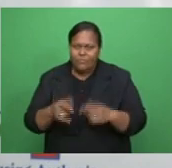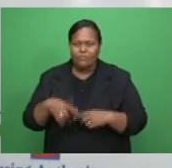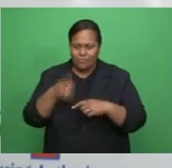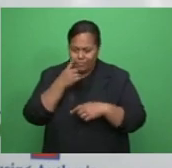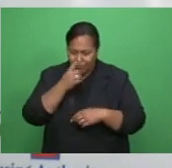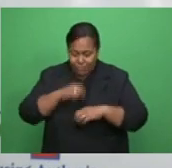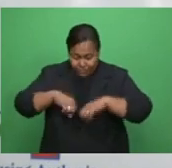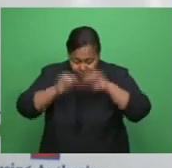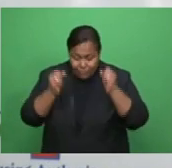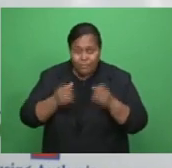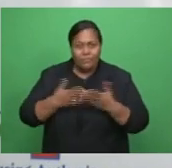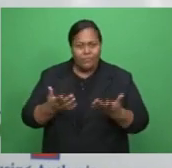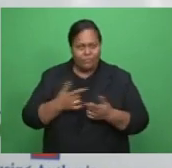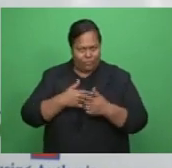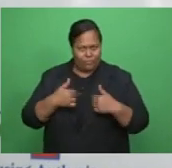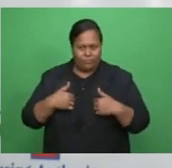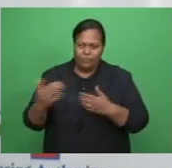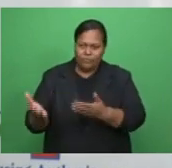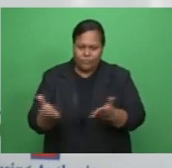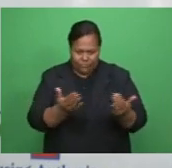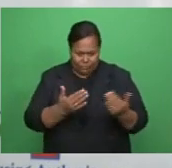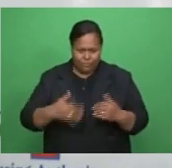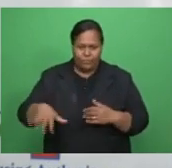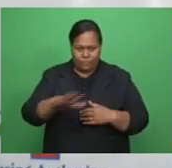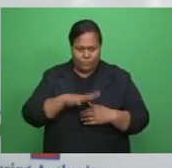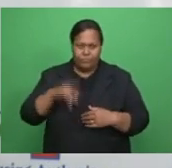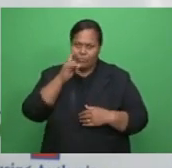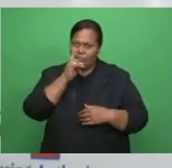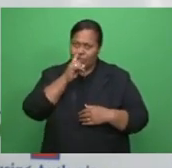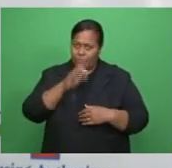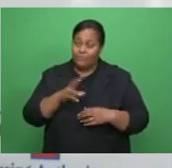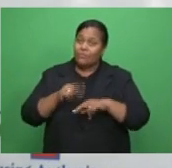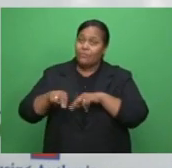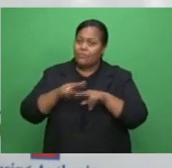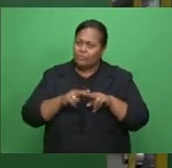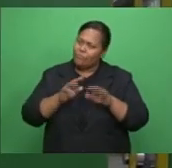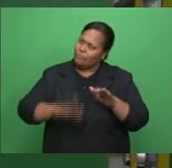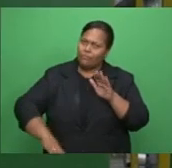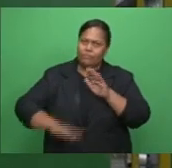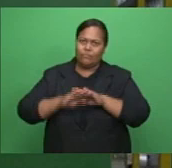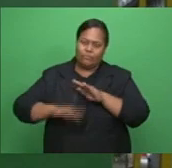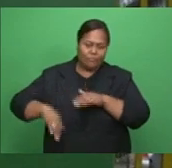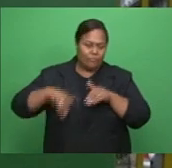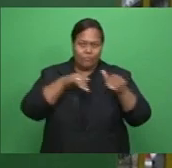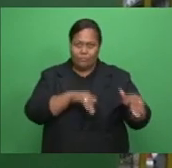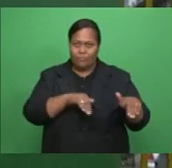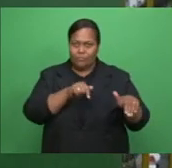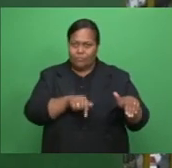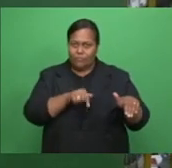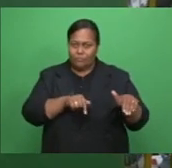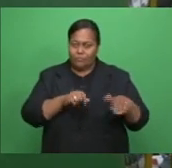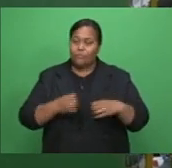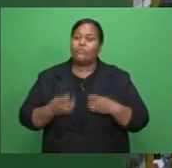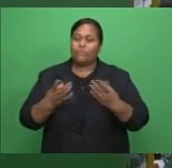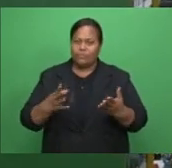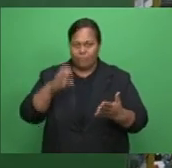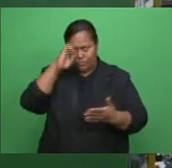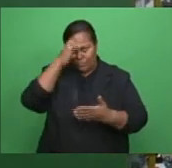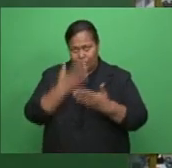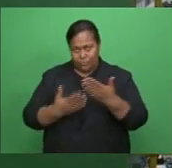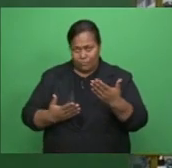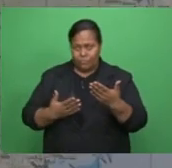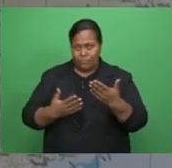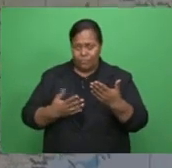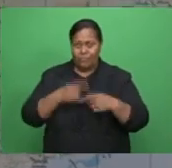We encourage members of the public to fully engage and participate and provide their experiences in their dealings with the